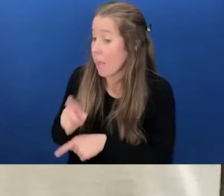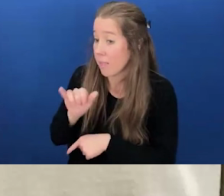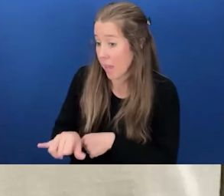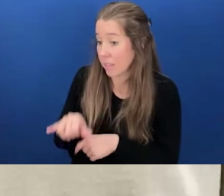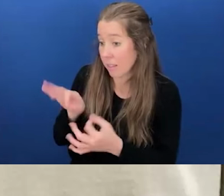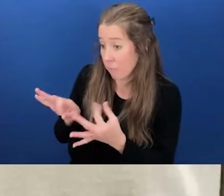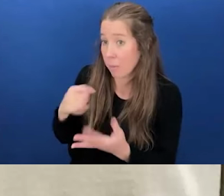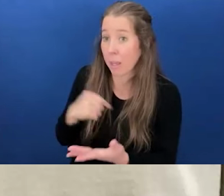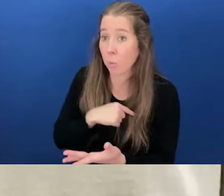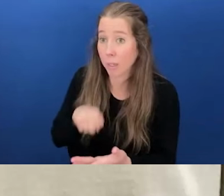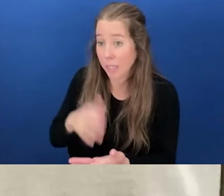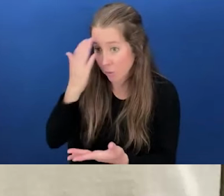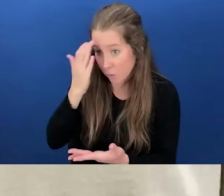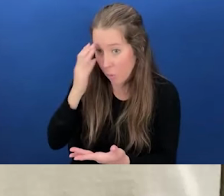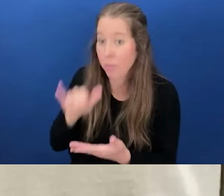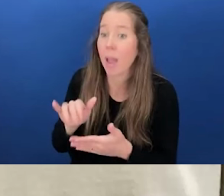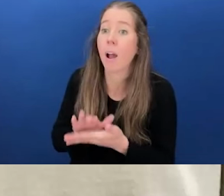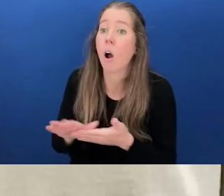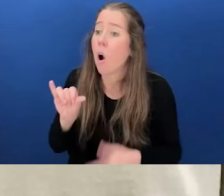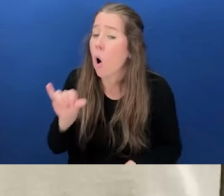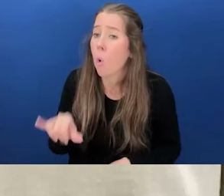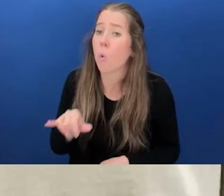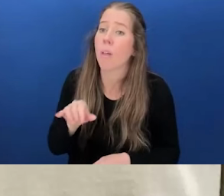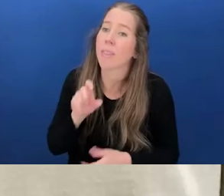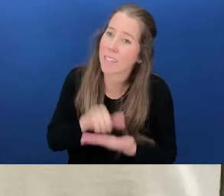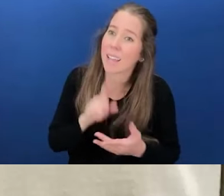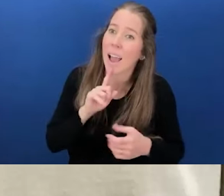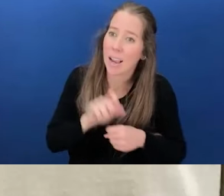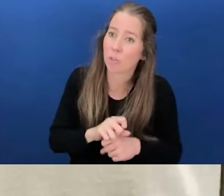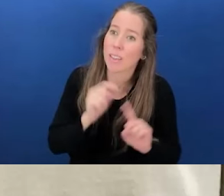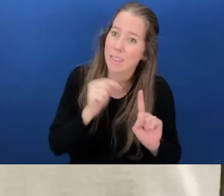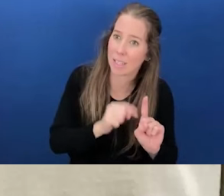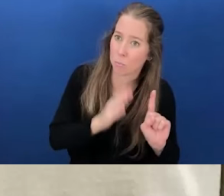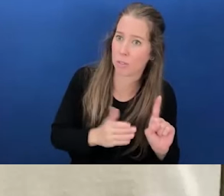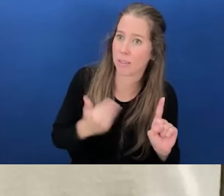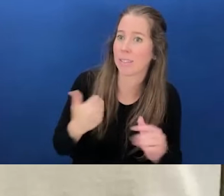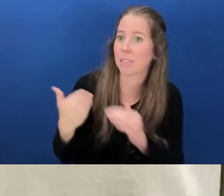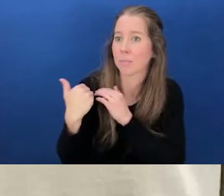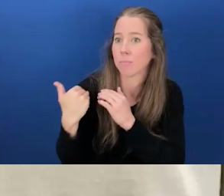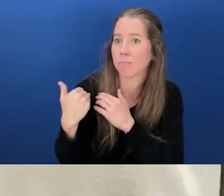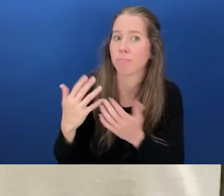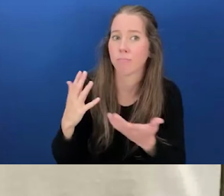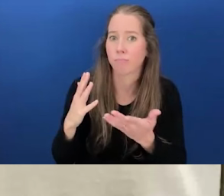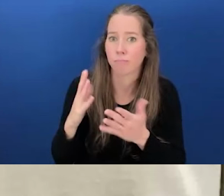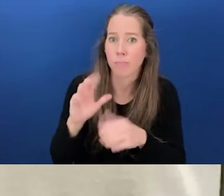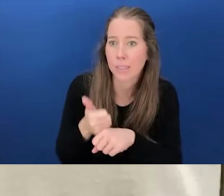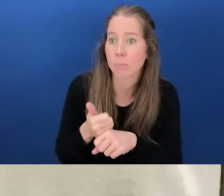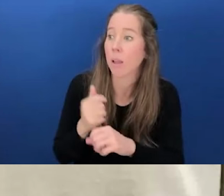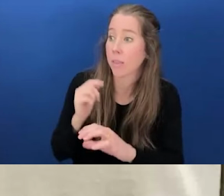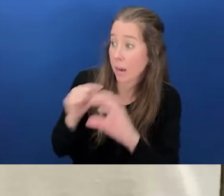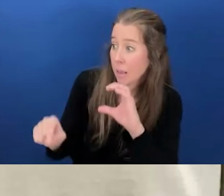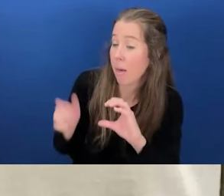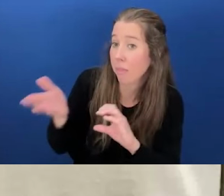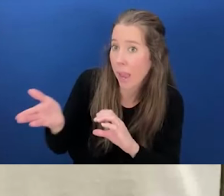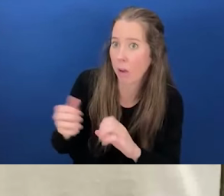like kindness. And then we were like, oh, okay, no, that's actually this person. Let me go ahead and do like a friendly setup, or, you know, here is their email, or here is